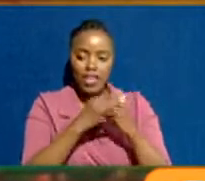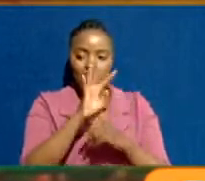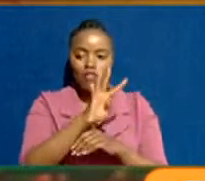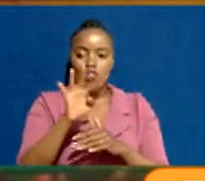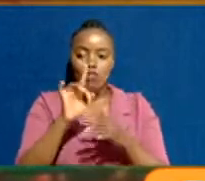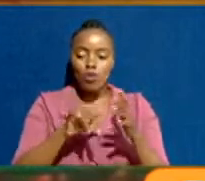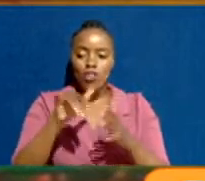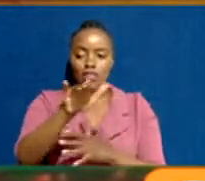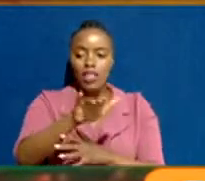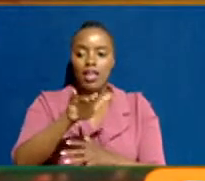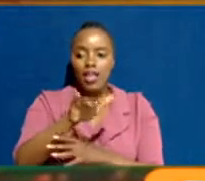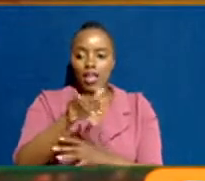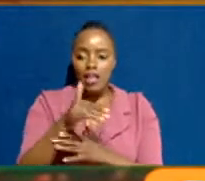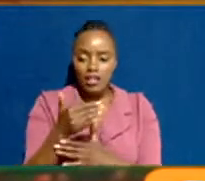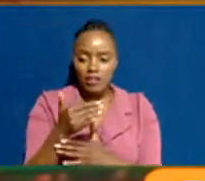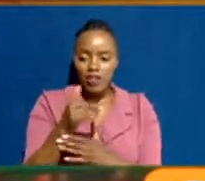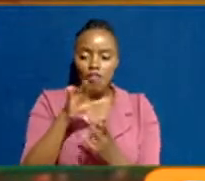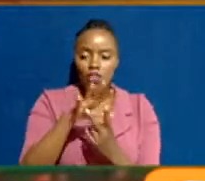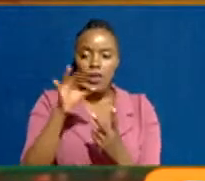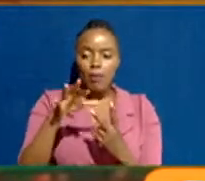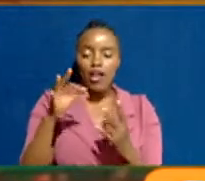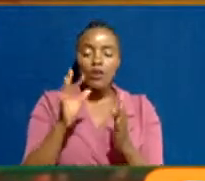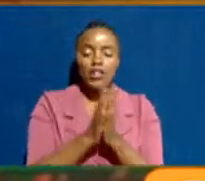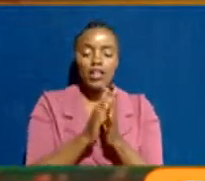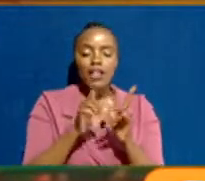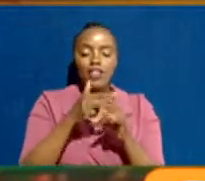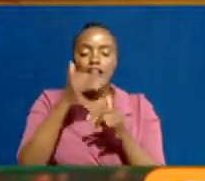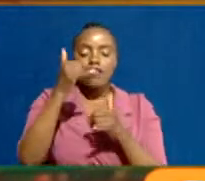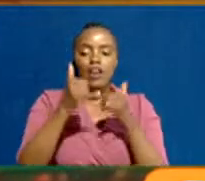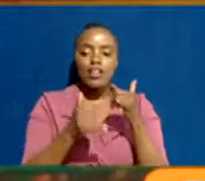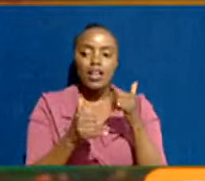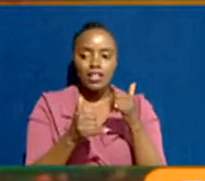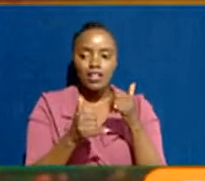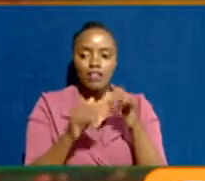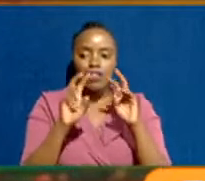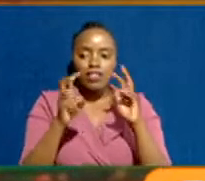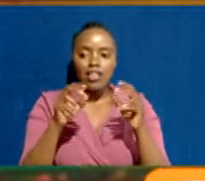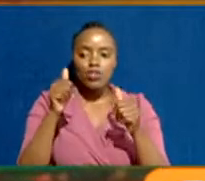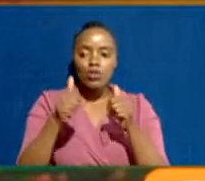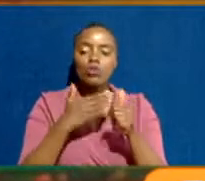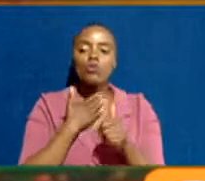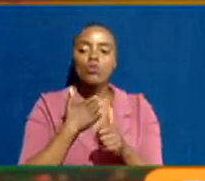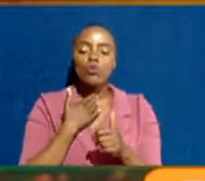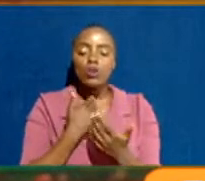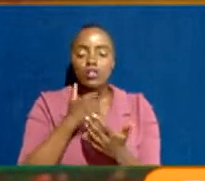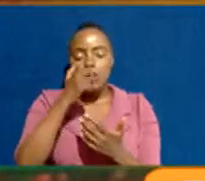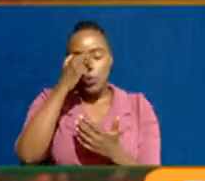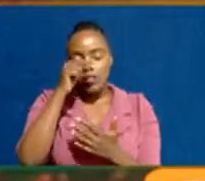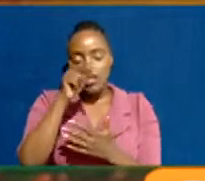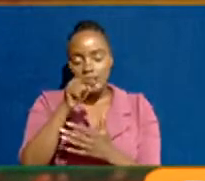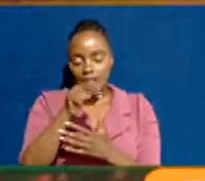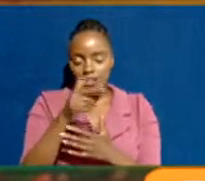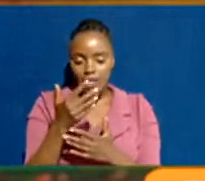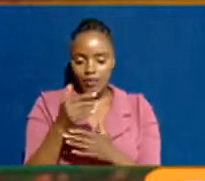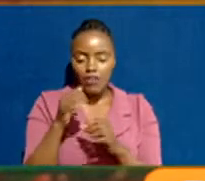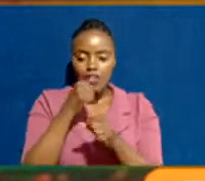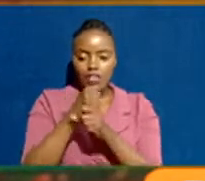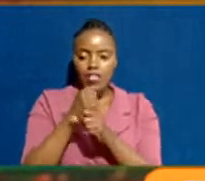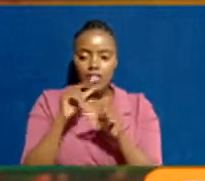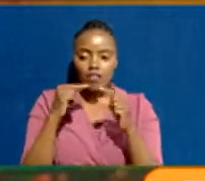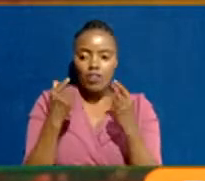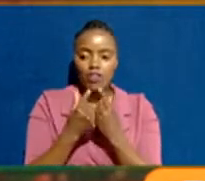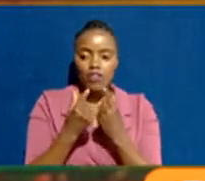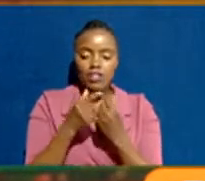the areas of priorities. Okay. And then finally, the issues that I would also wish them that they look at is the issue